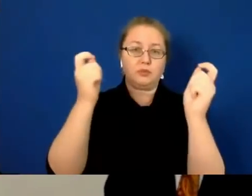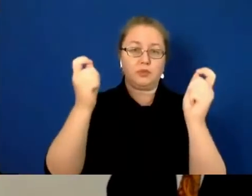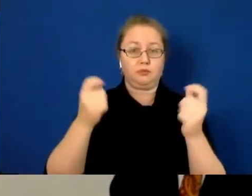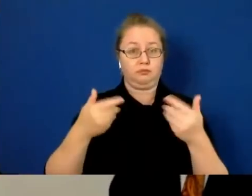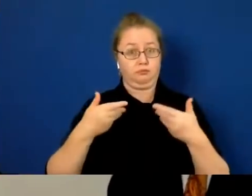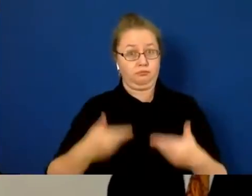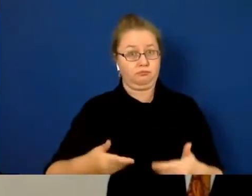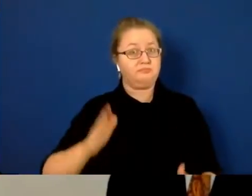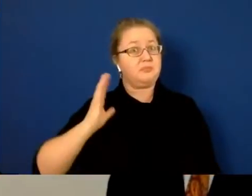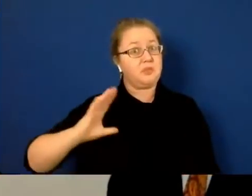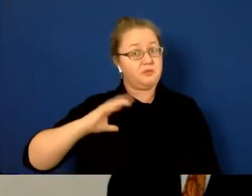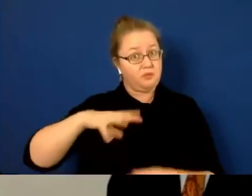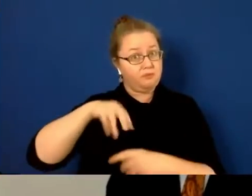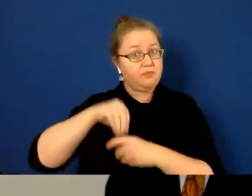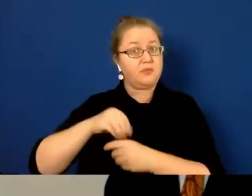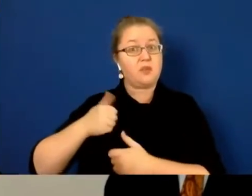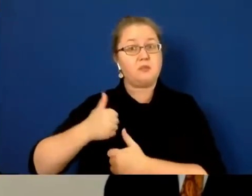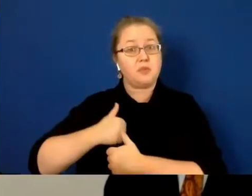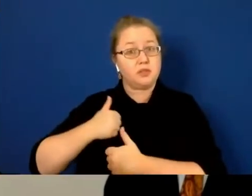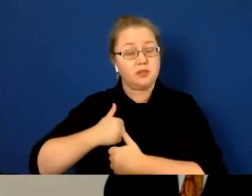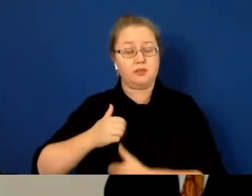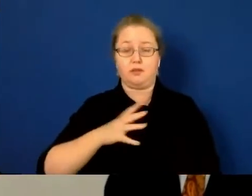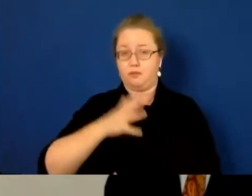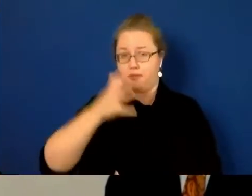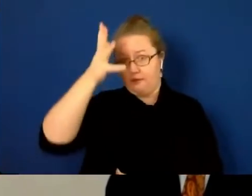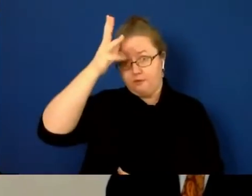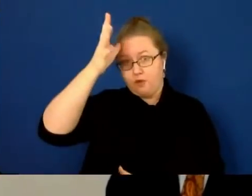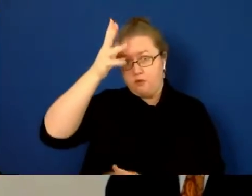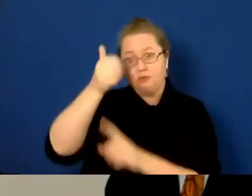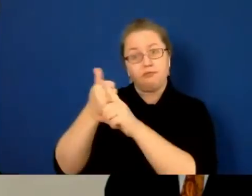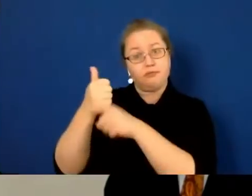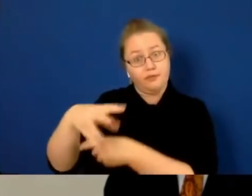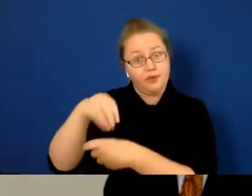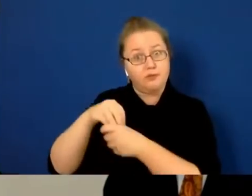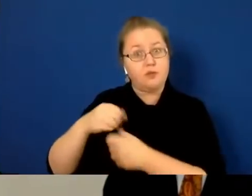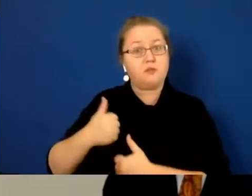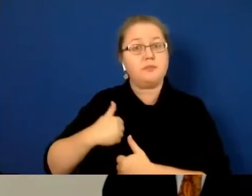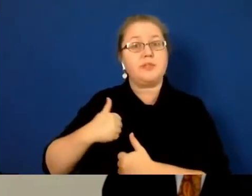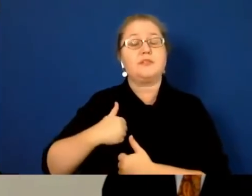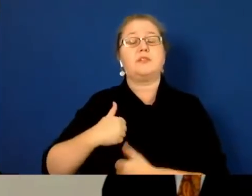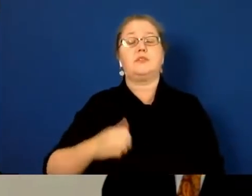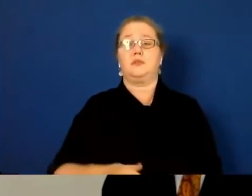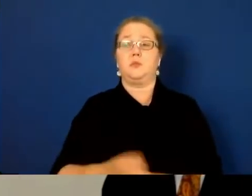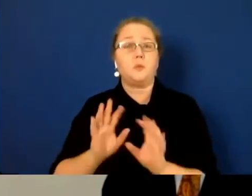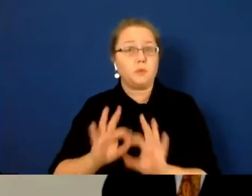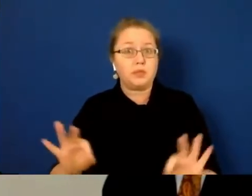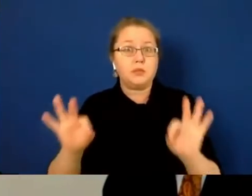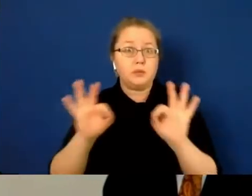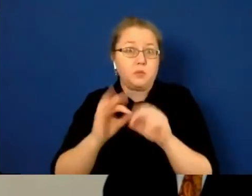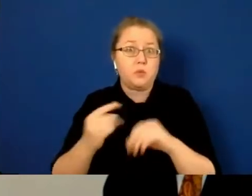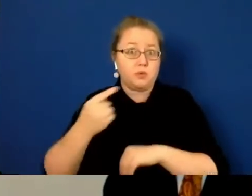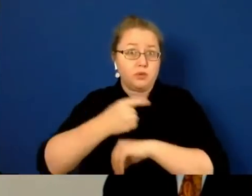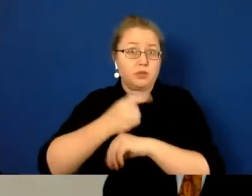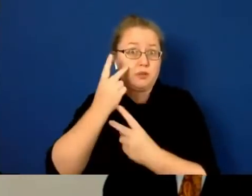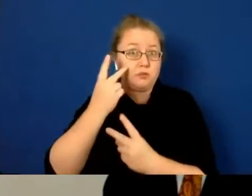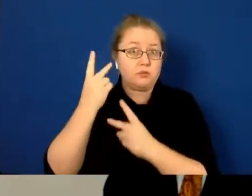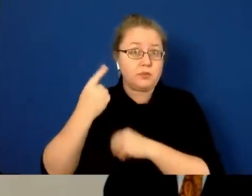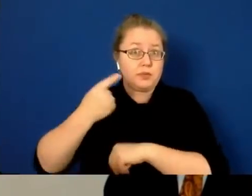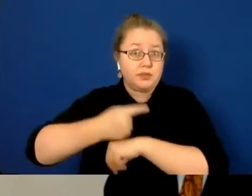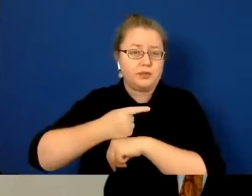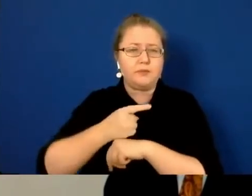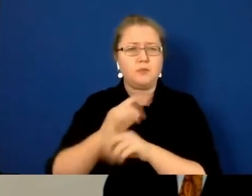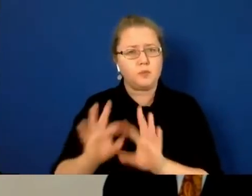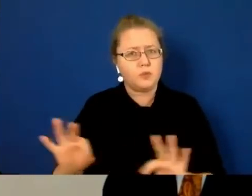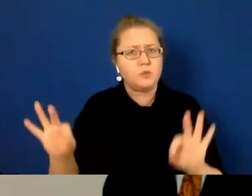other respiratory and seasonal illnesses. Has there been any guidance given to Legions for Remembrance Day, and what advice